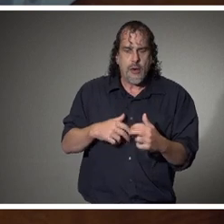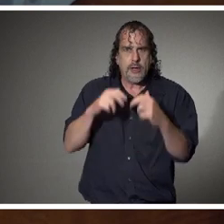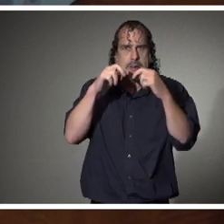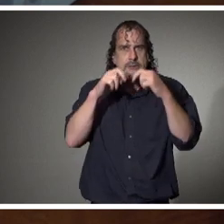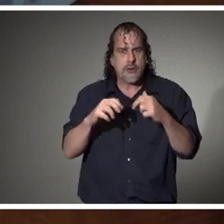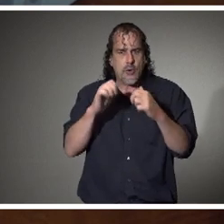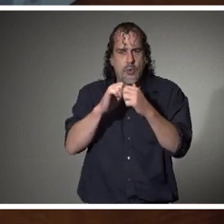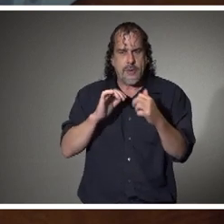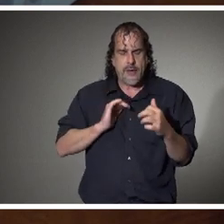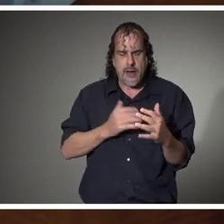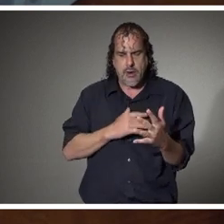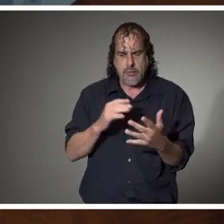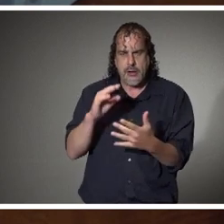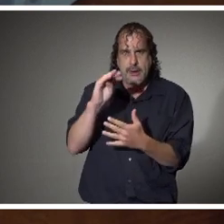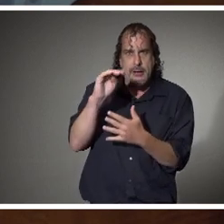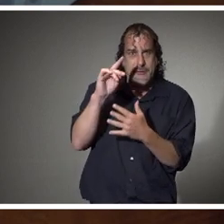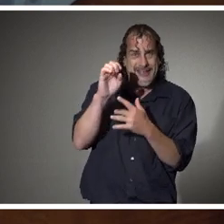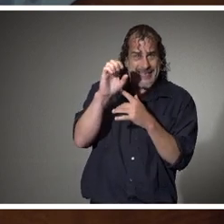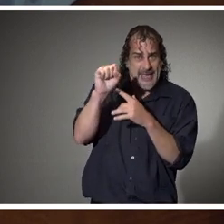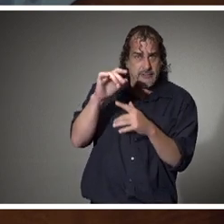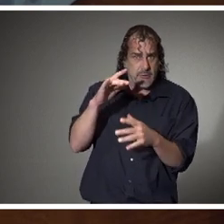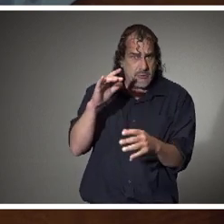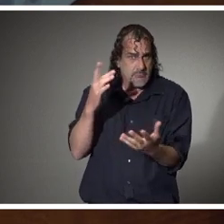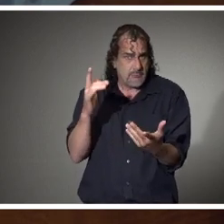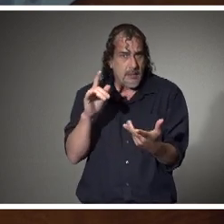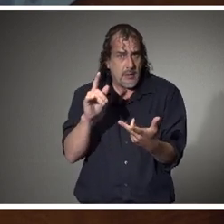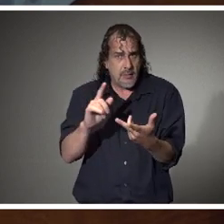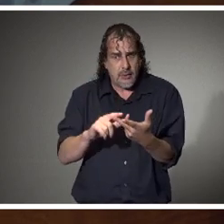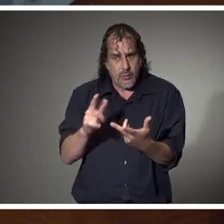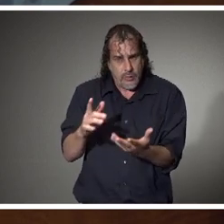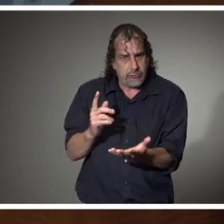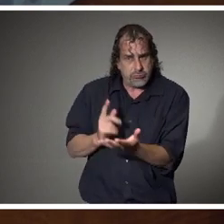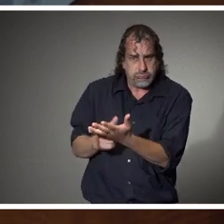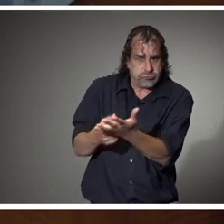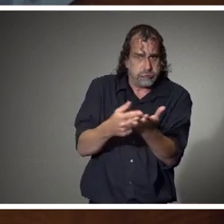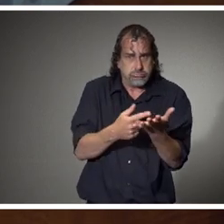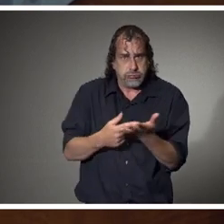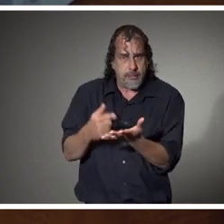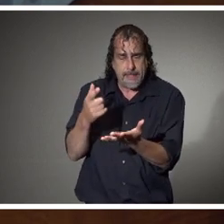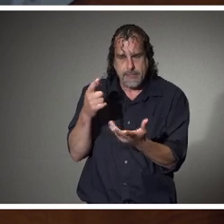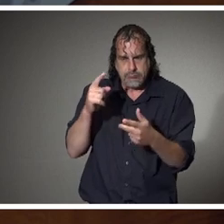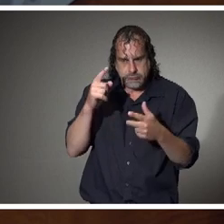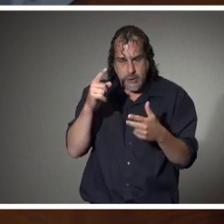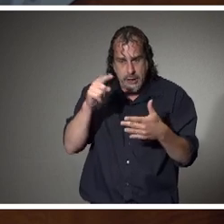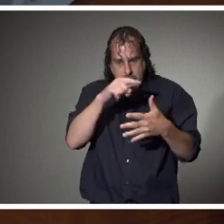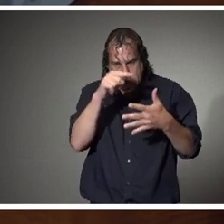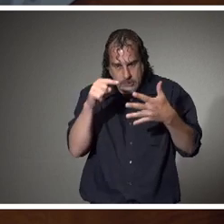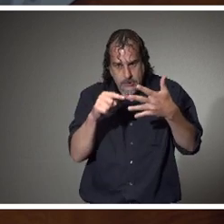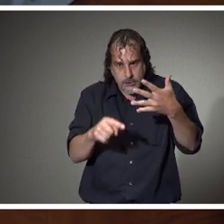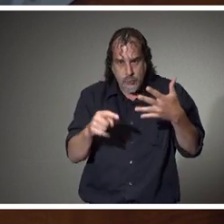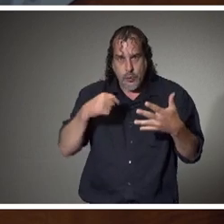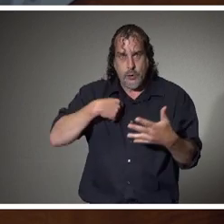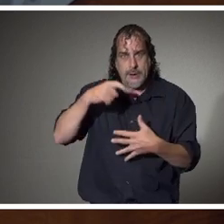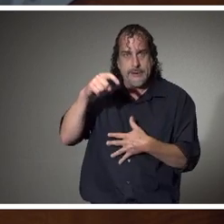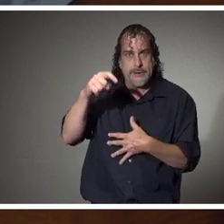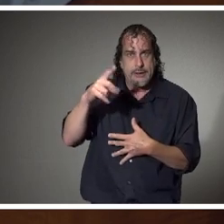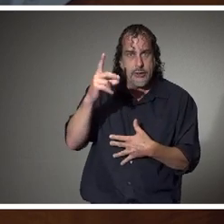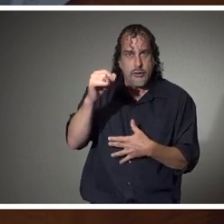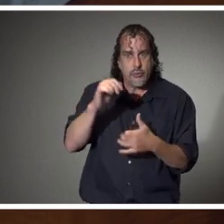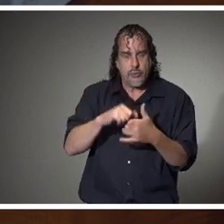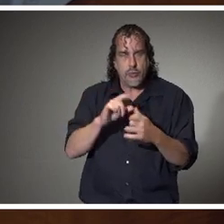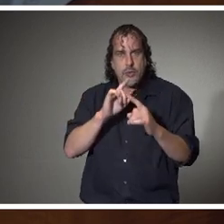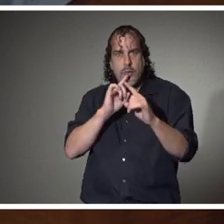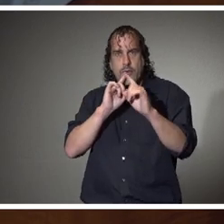of Employment Security and talked about the various things that we as a state needed to do to